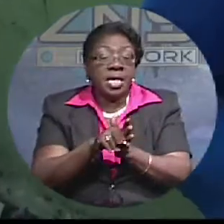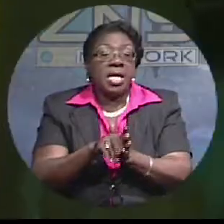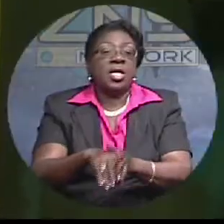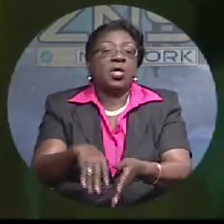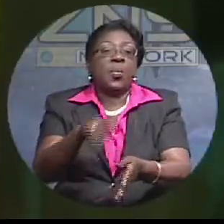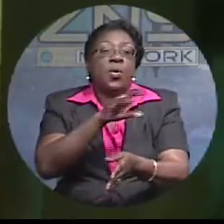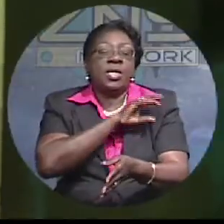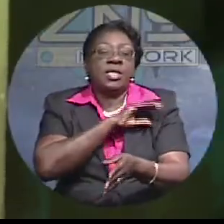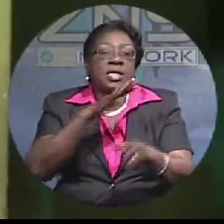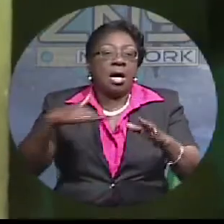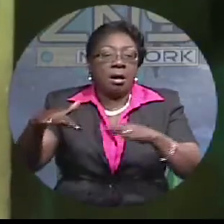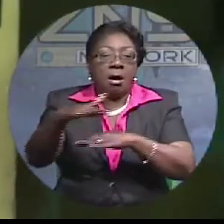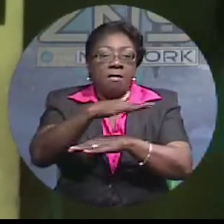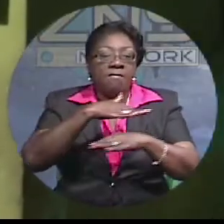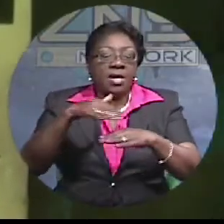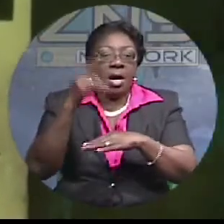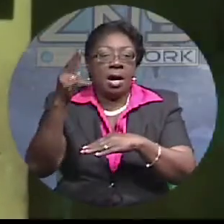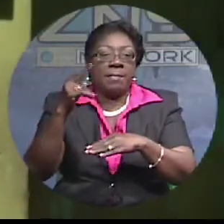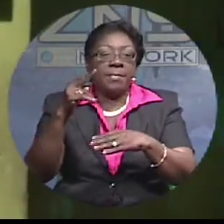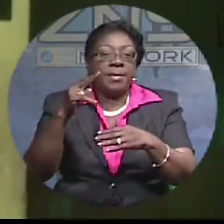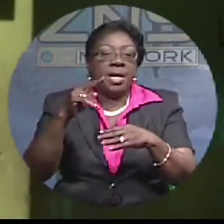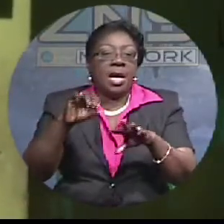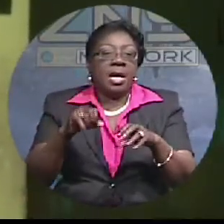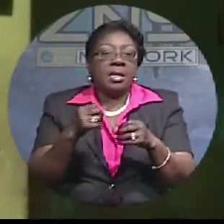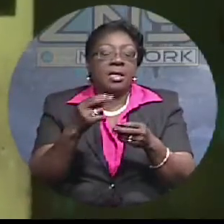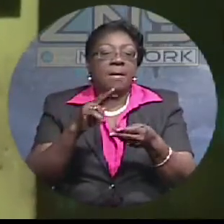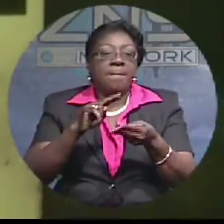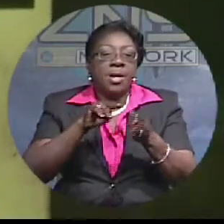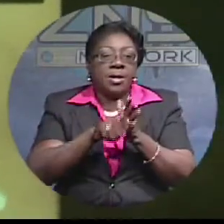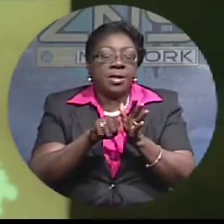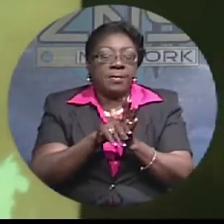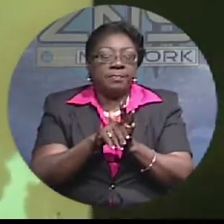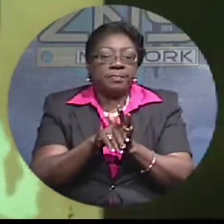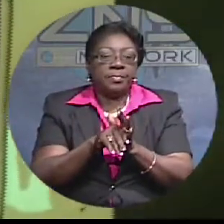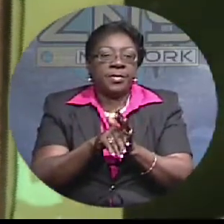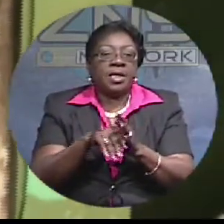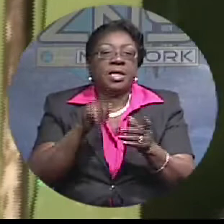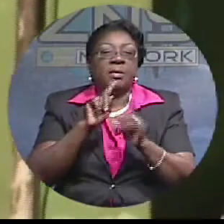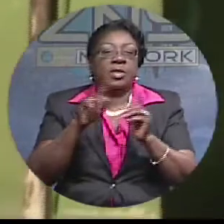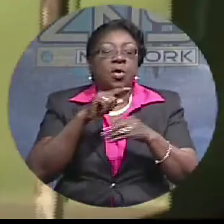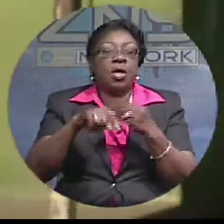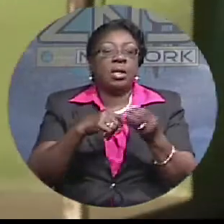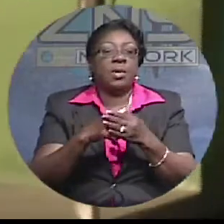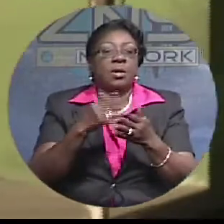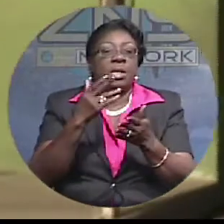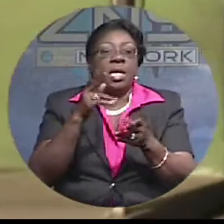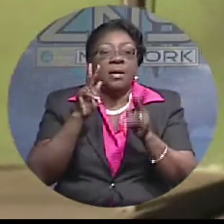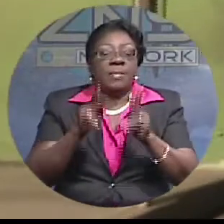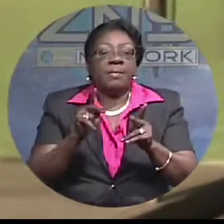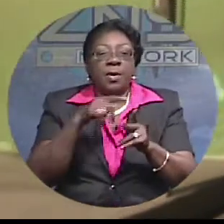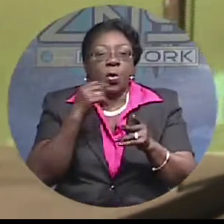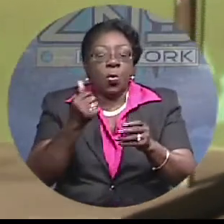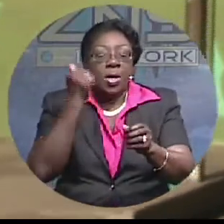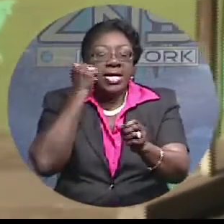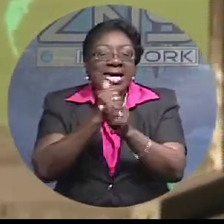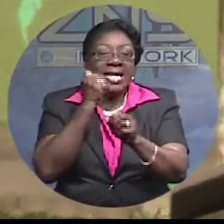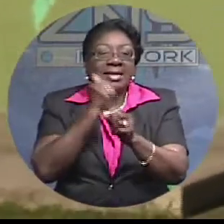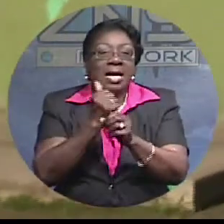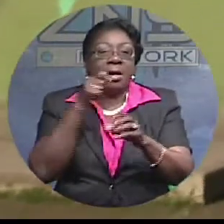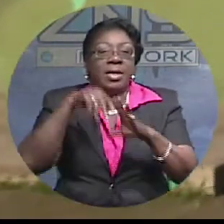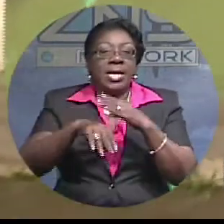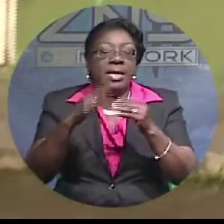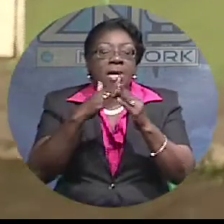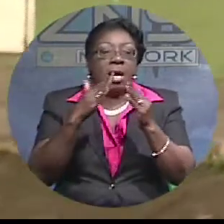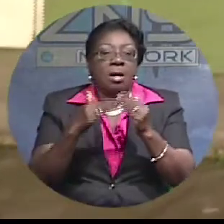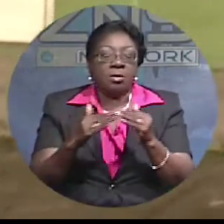count. Well, the talk was that the people in the house was bolted down in the house, and there was a guy who was witness to a murder, was supposed to be the suspect